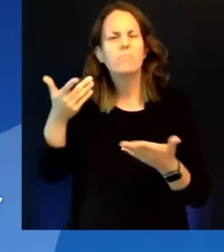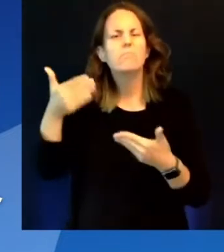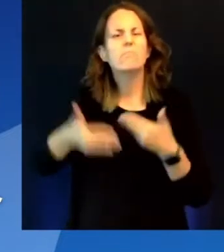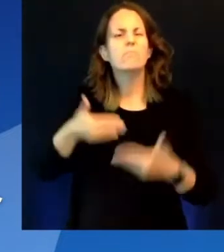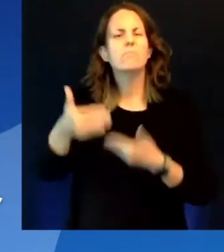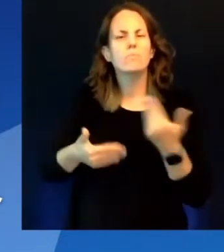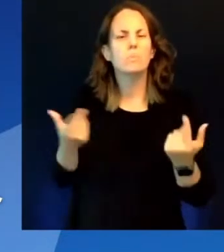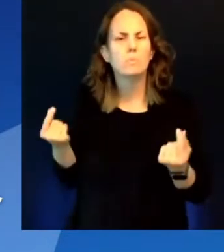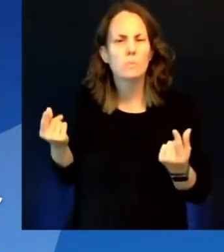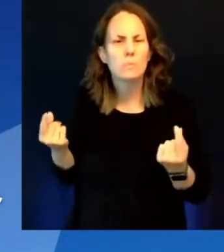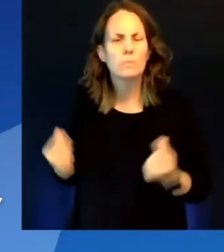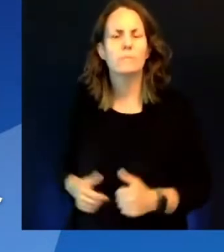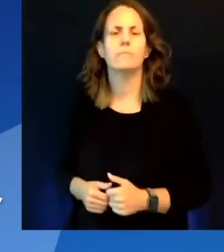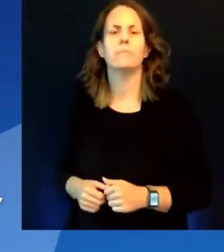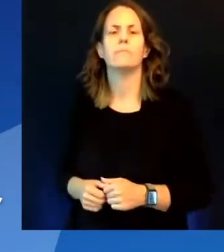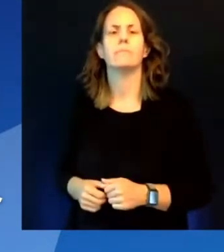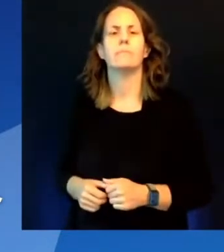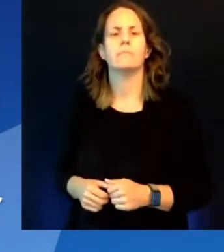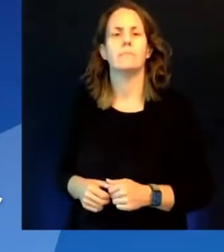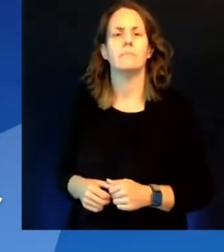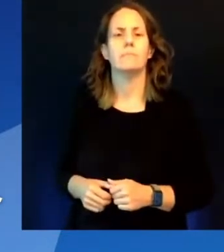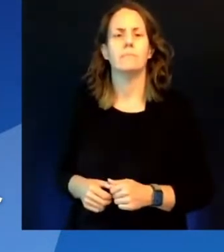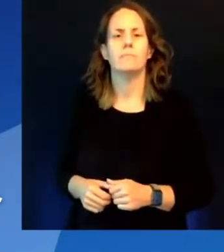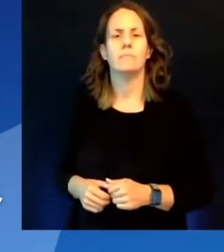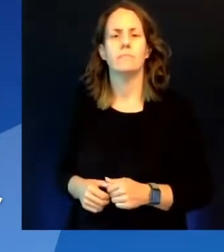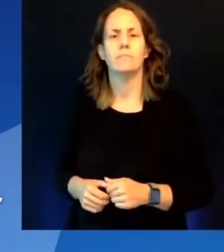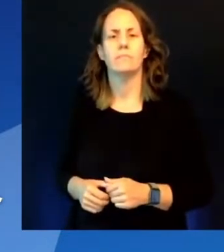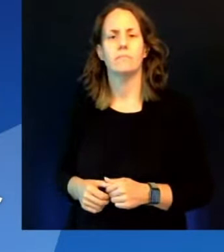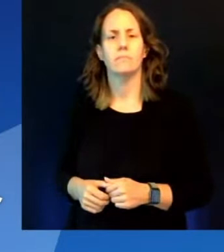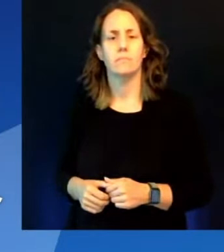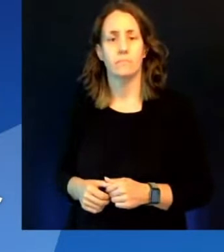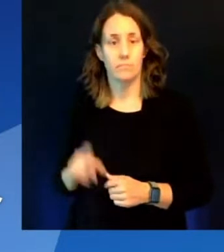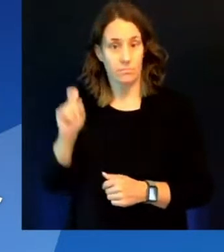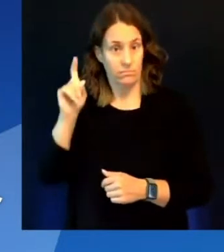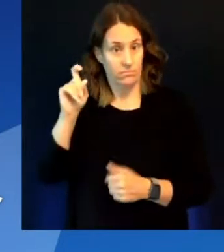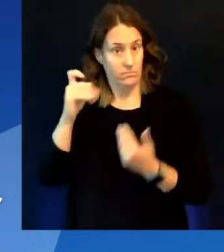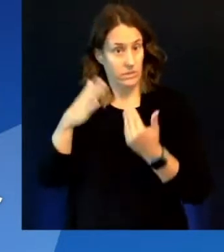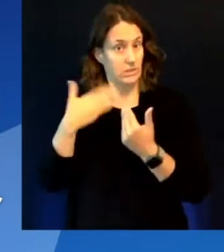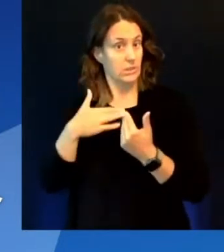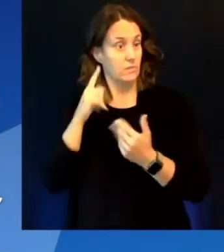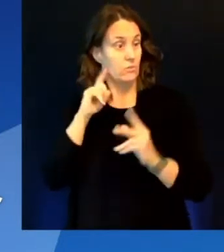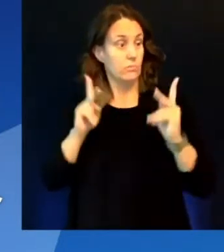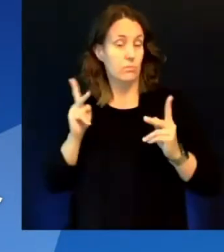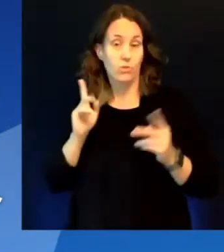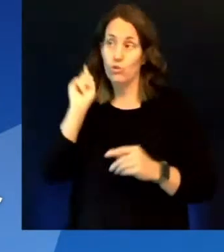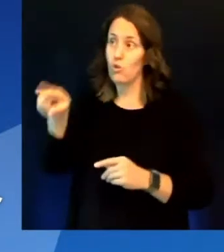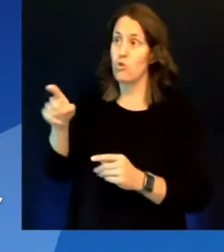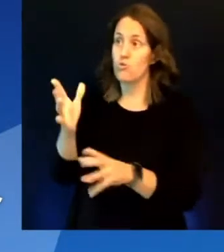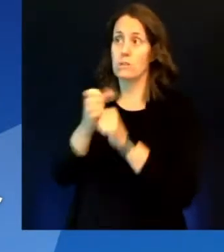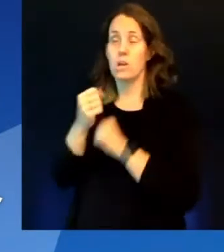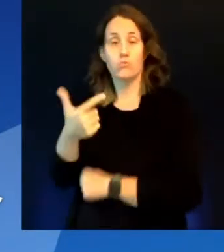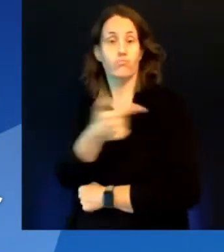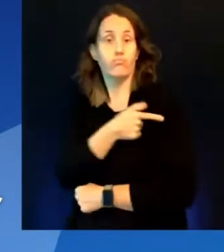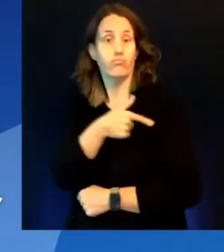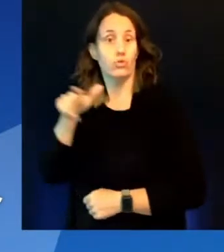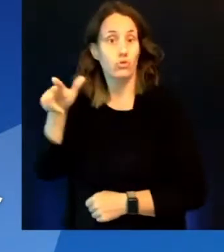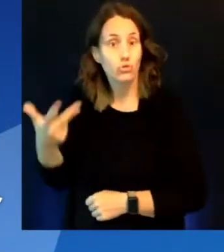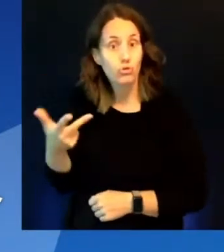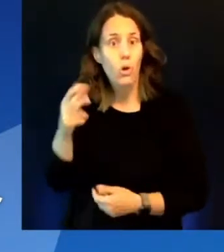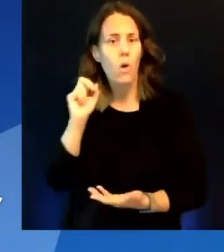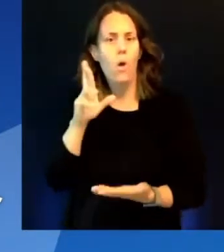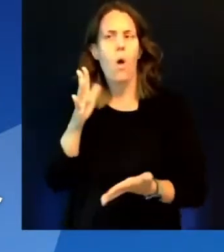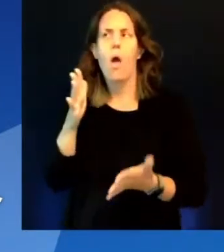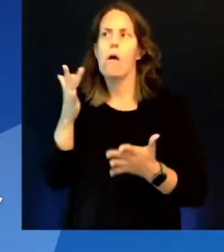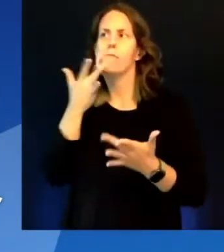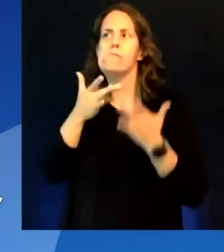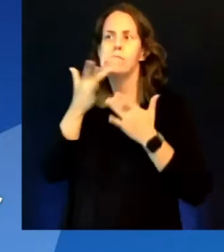for people to get that same booster as their vaccine? And is the overall importance to get the booster even if they